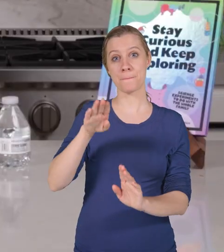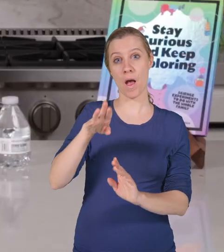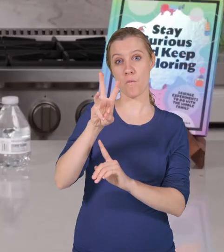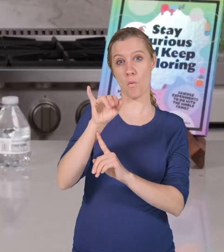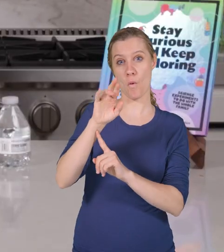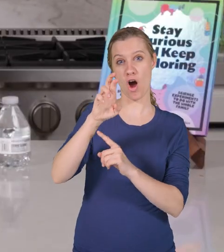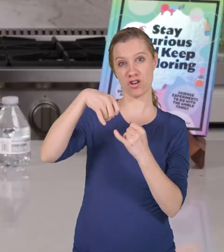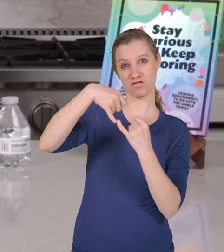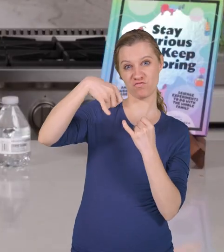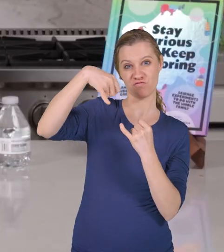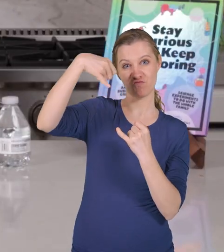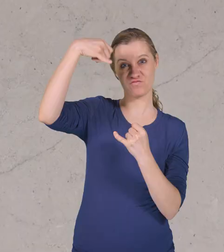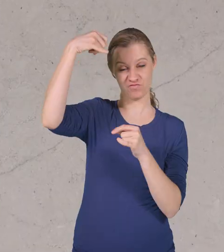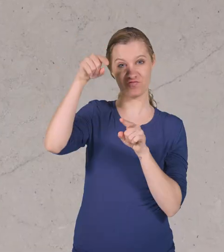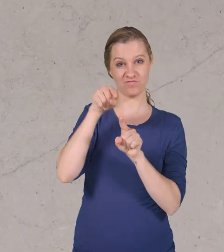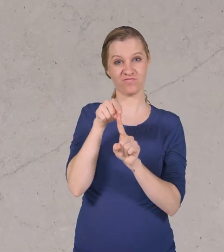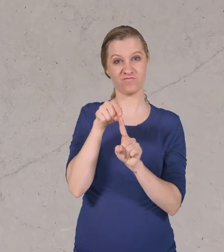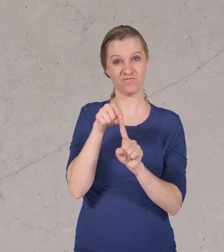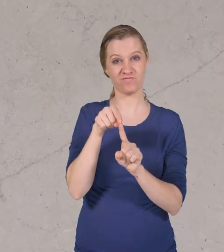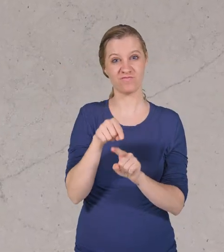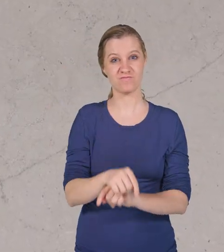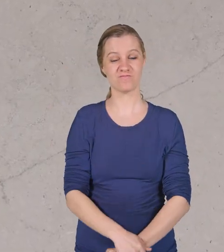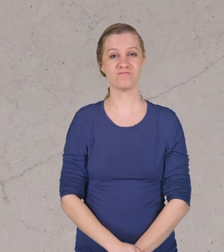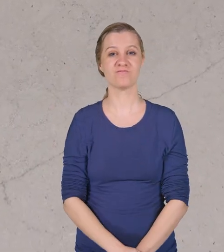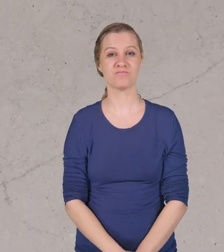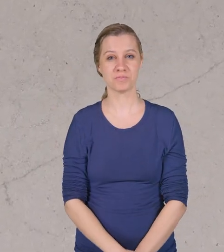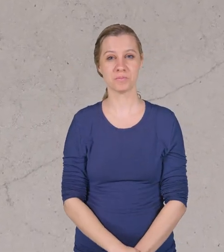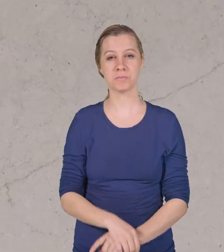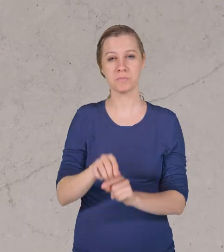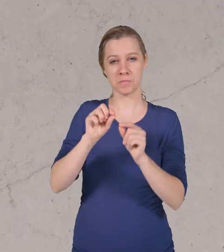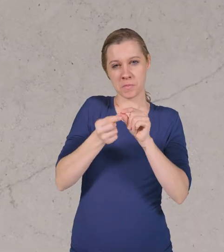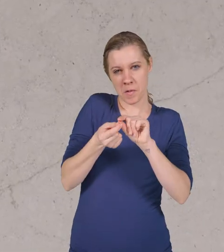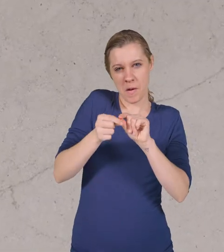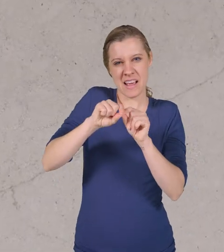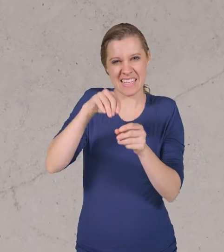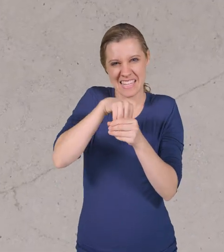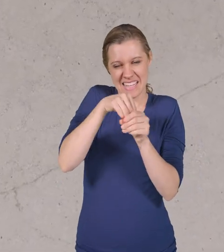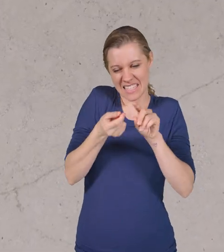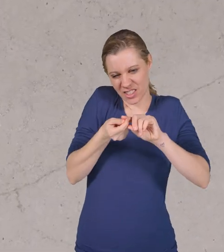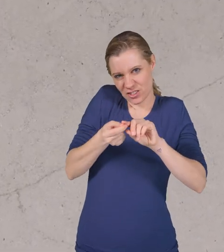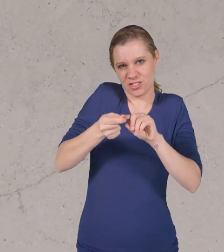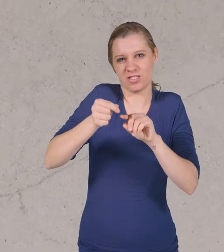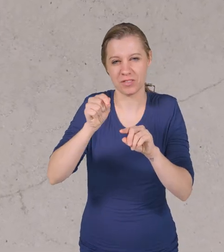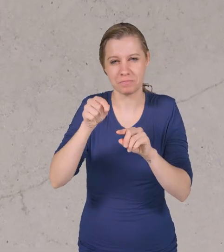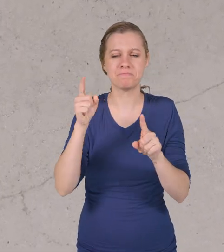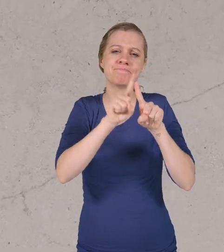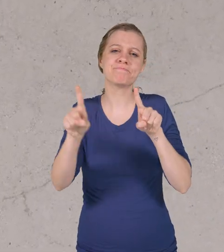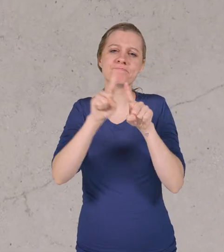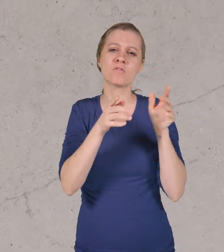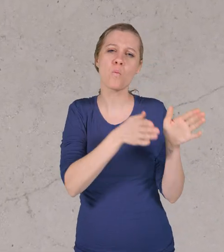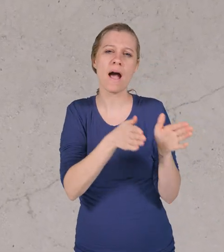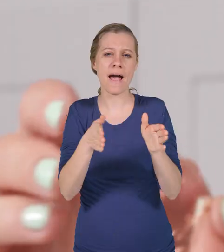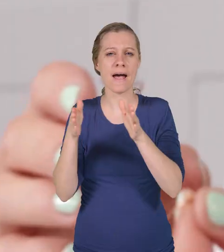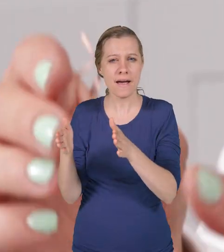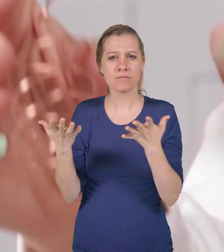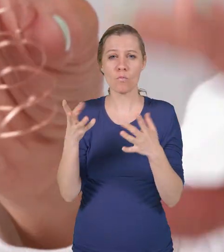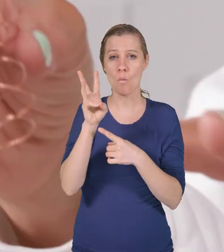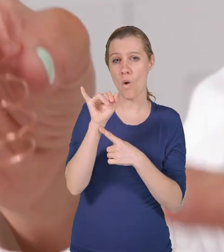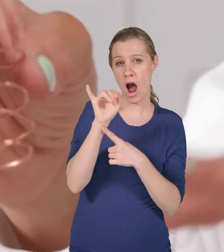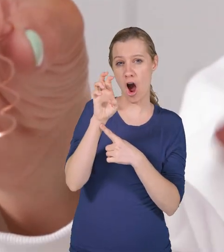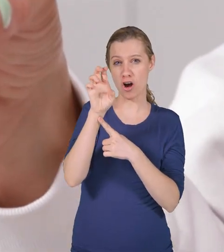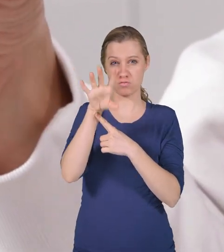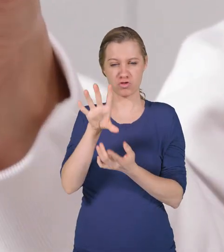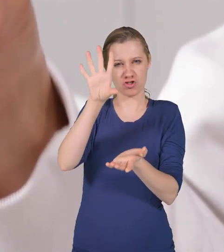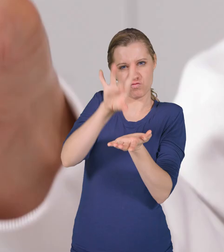going to take the bottom of my wire structure and point it inward. There are a few different ways you can get